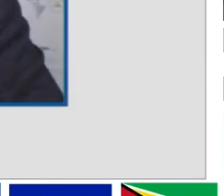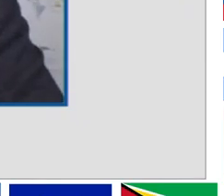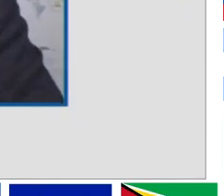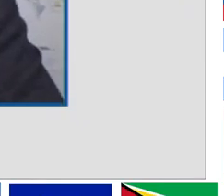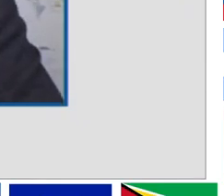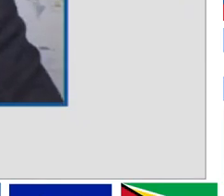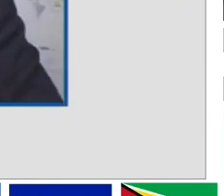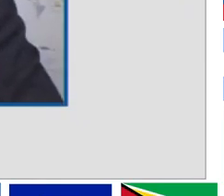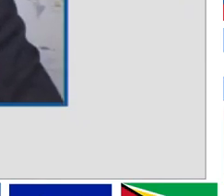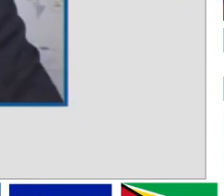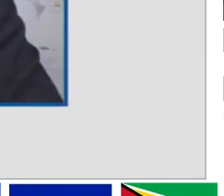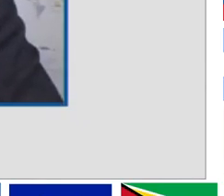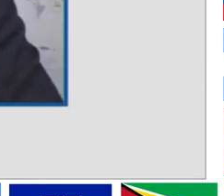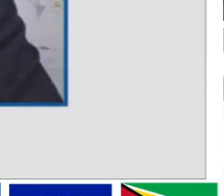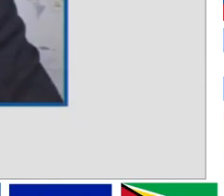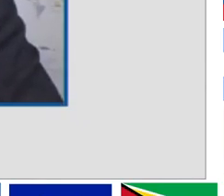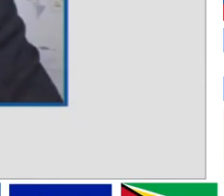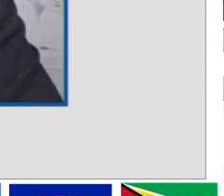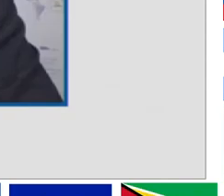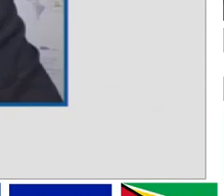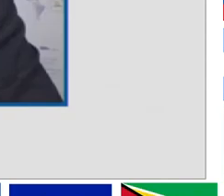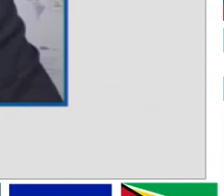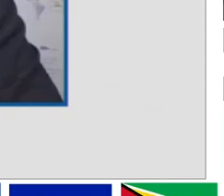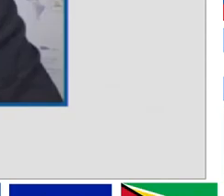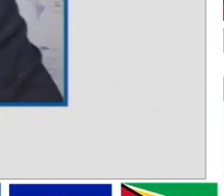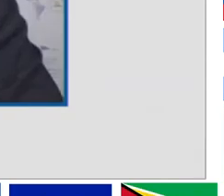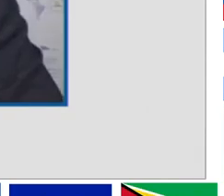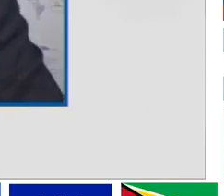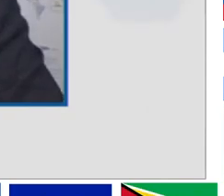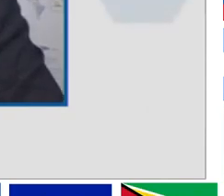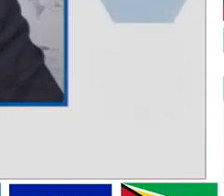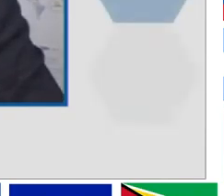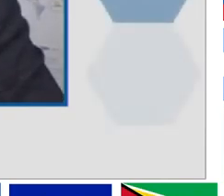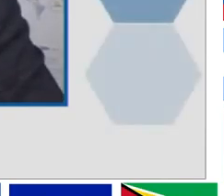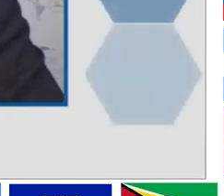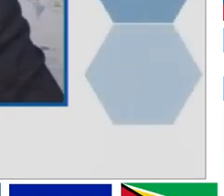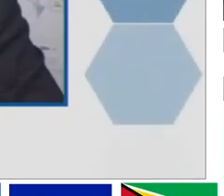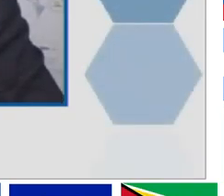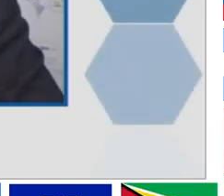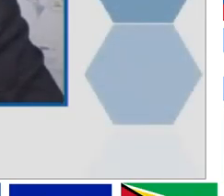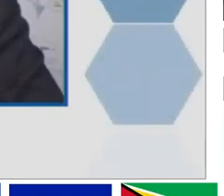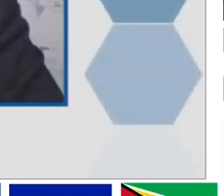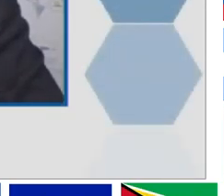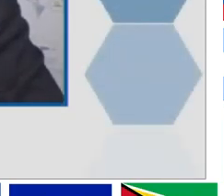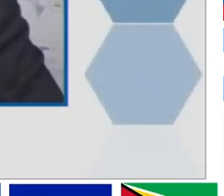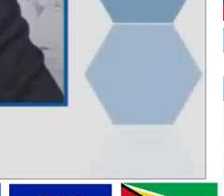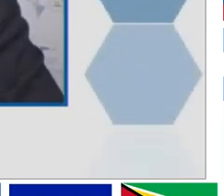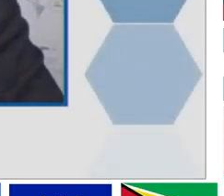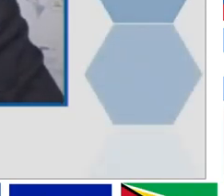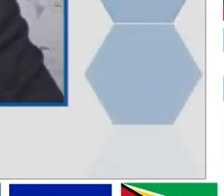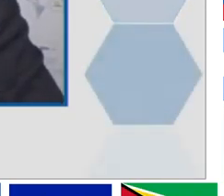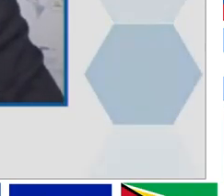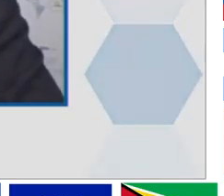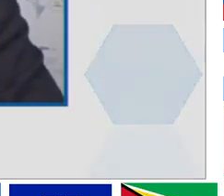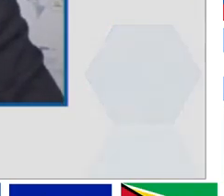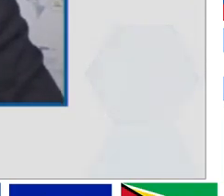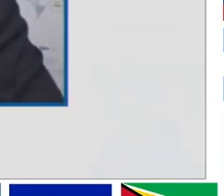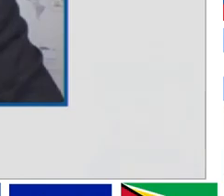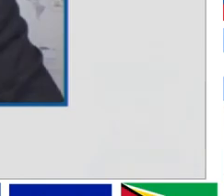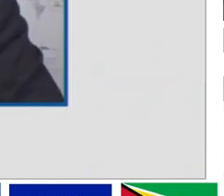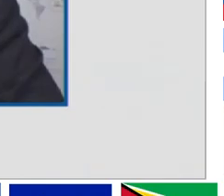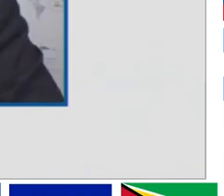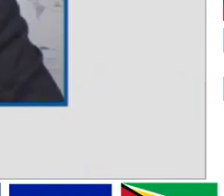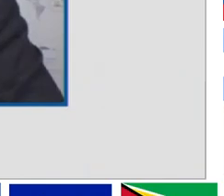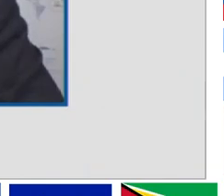from the Caribbean. Certainly, we will also be touching on a little of what transpired, given where we are in